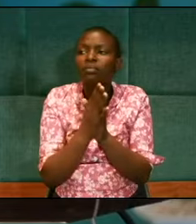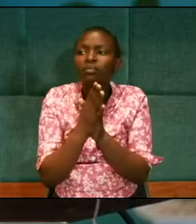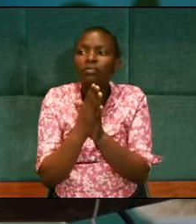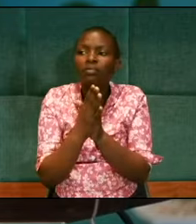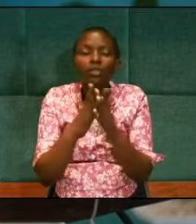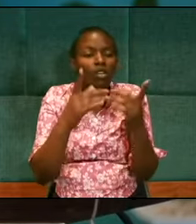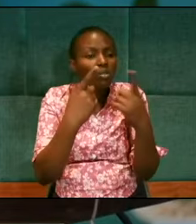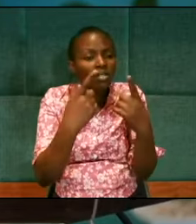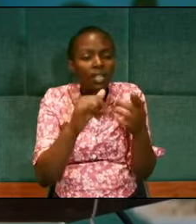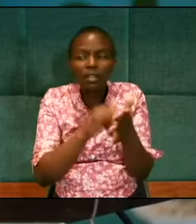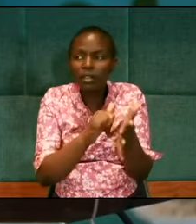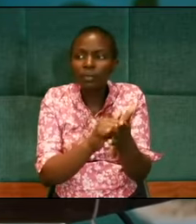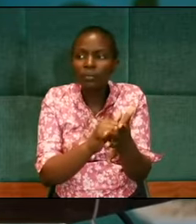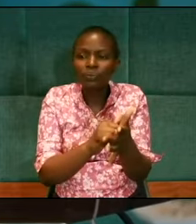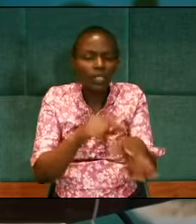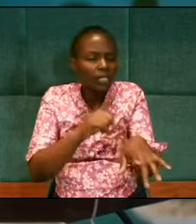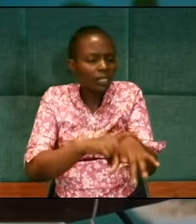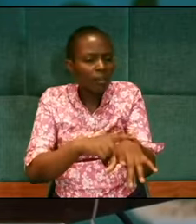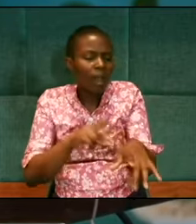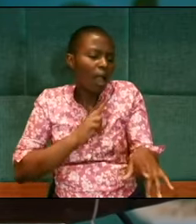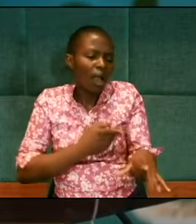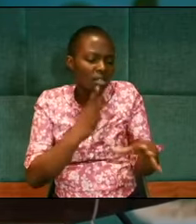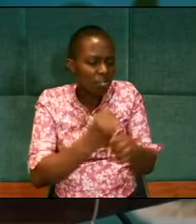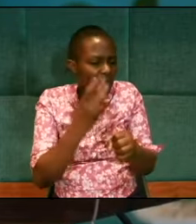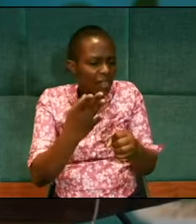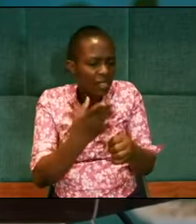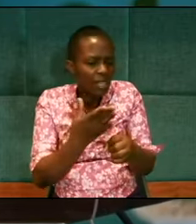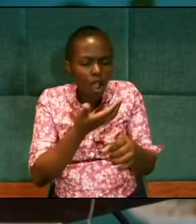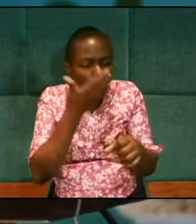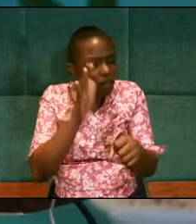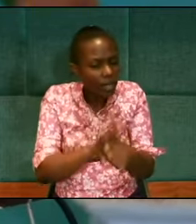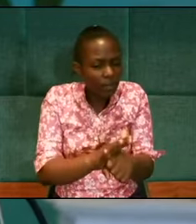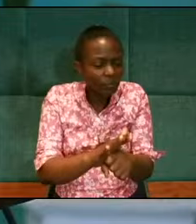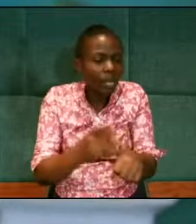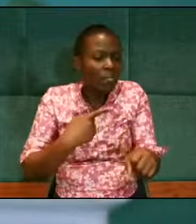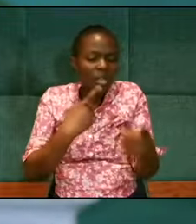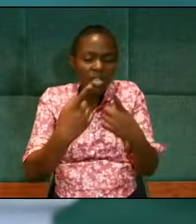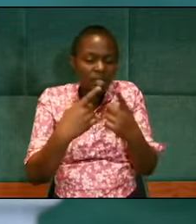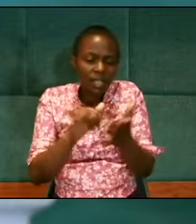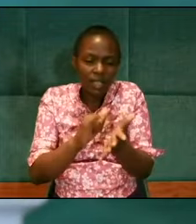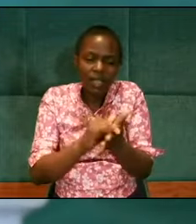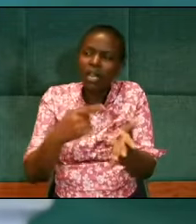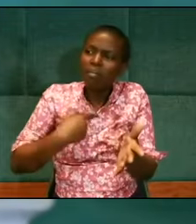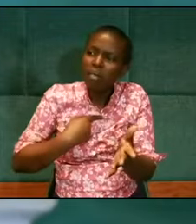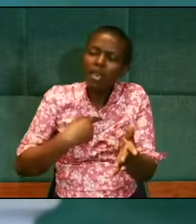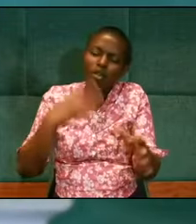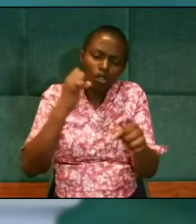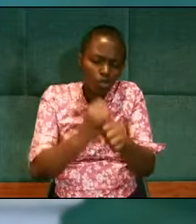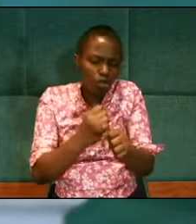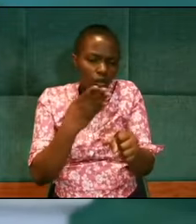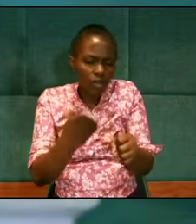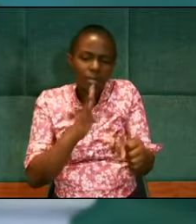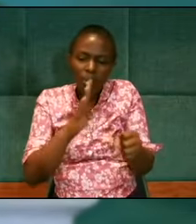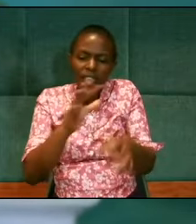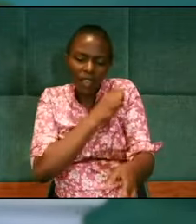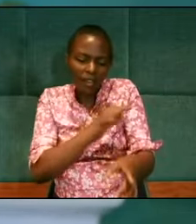And you are saying, when we make the marital vow, we say, I want to struggle by the grace of God to